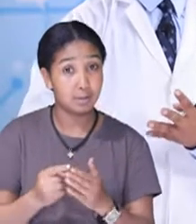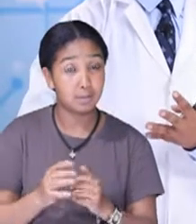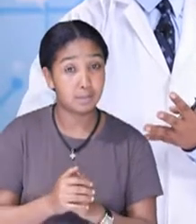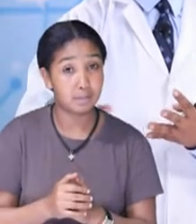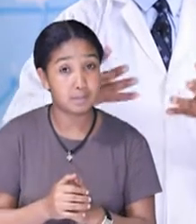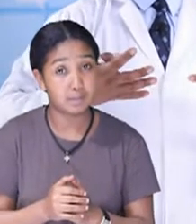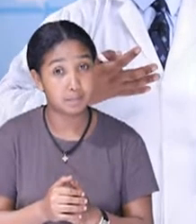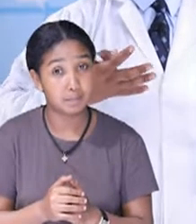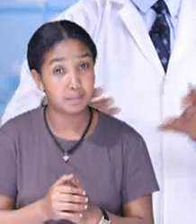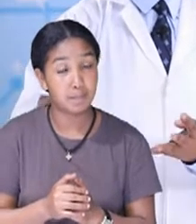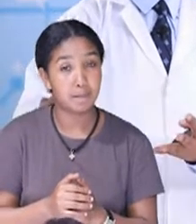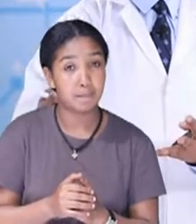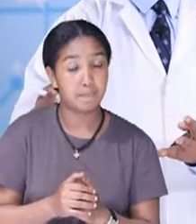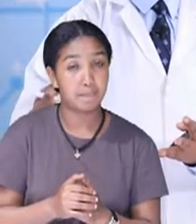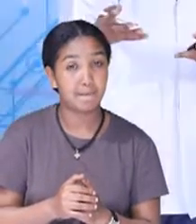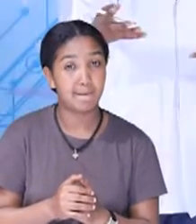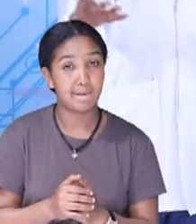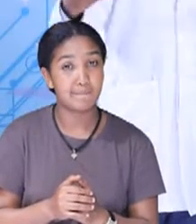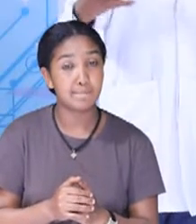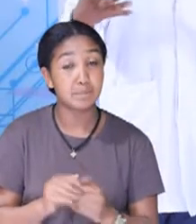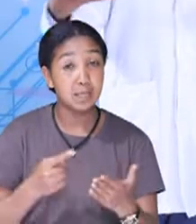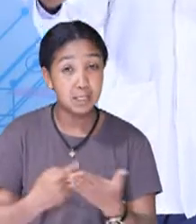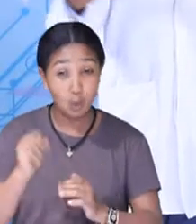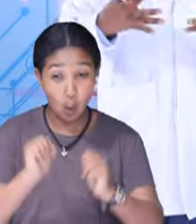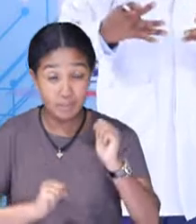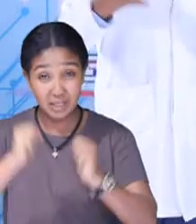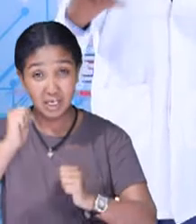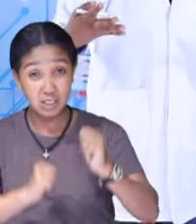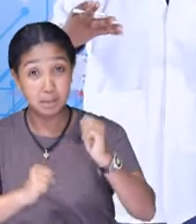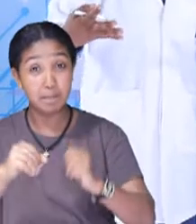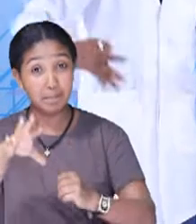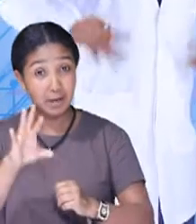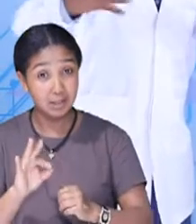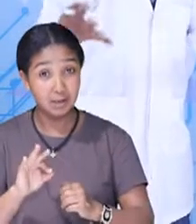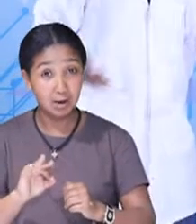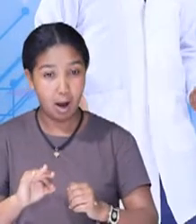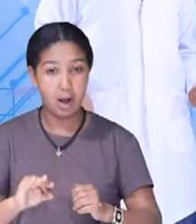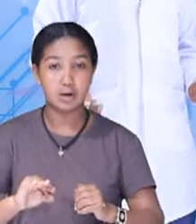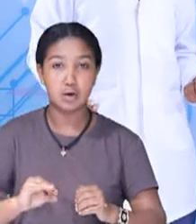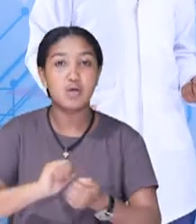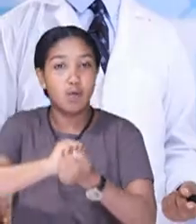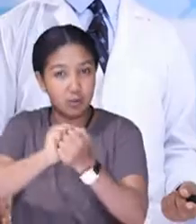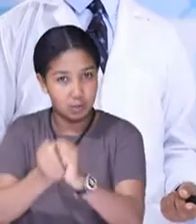Interspecific competition or intraspecific competition. This competition brings an evolution,